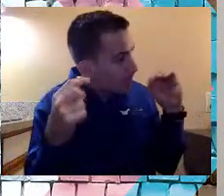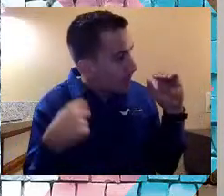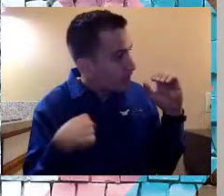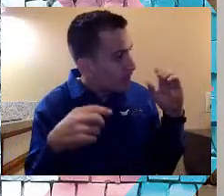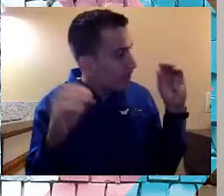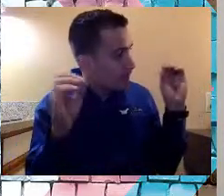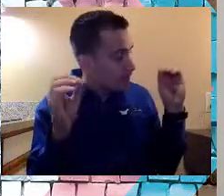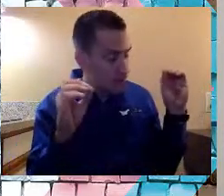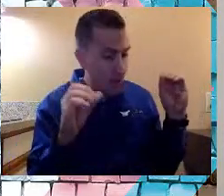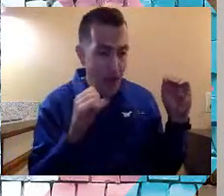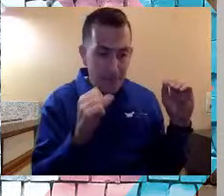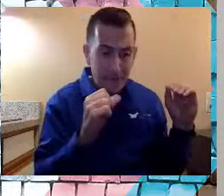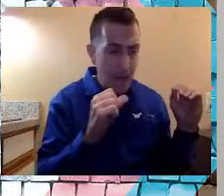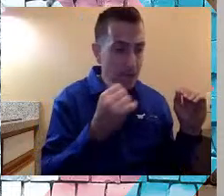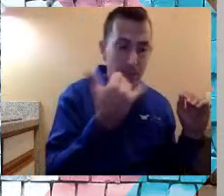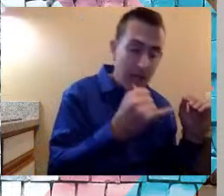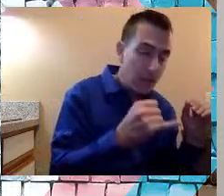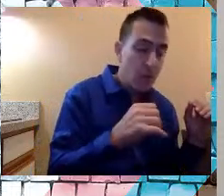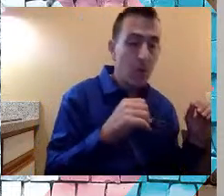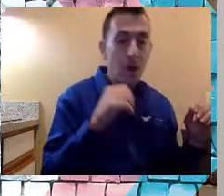orange, nor yellow, nor blue.